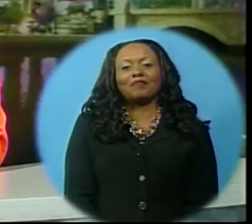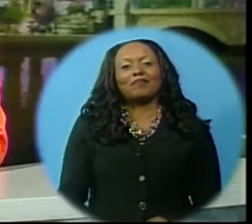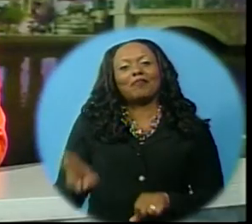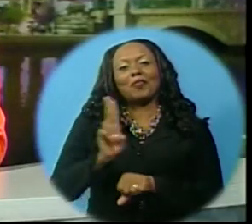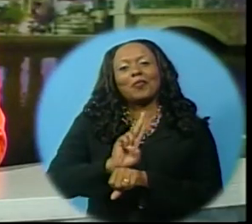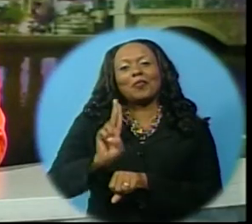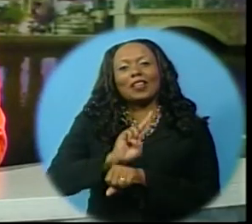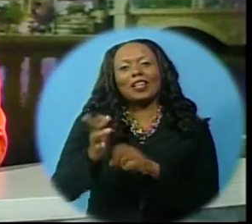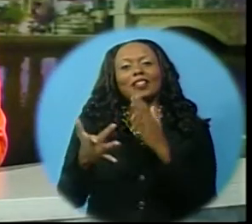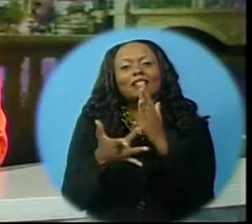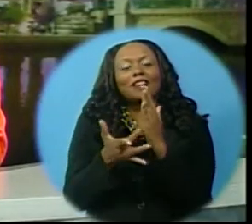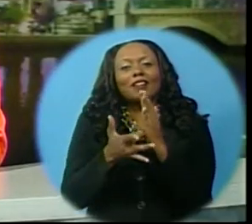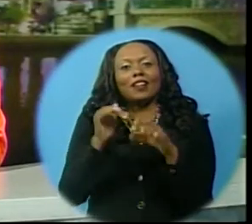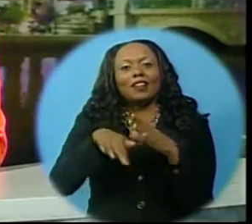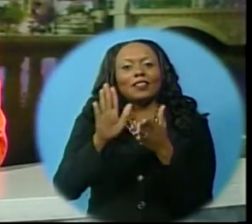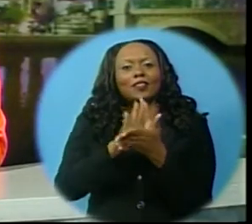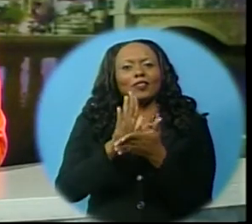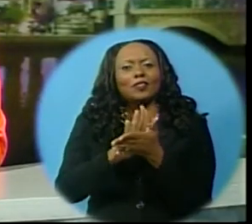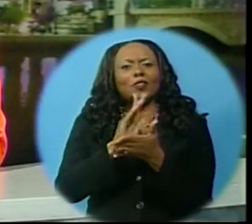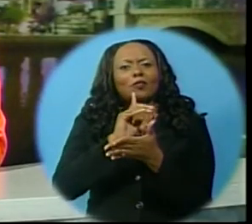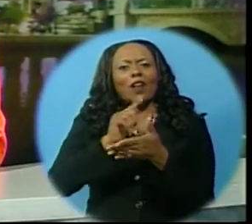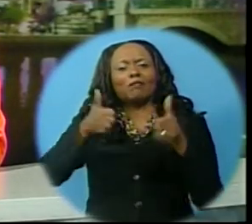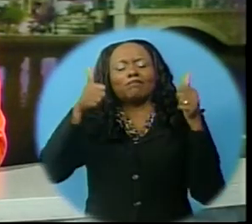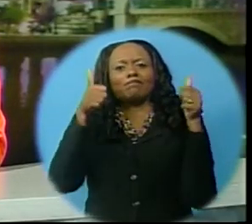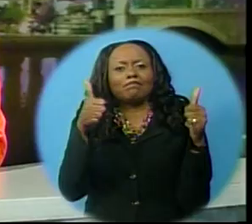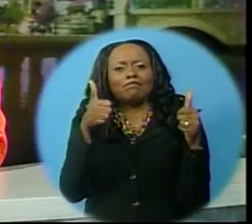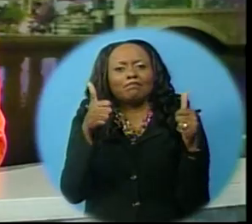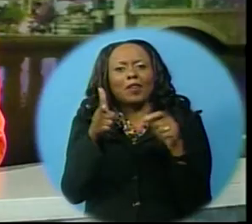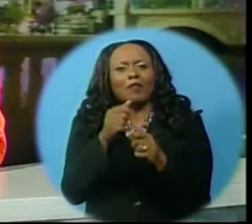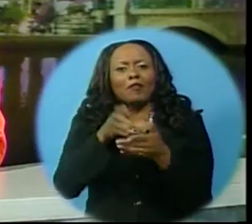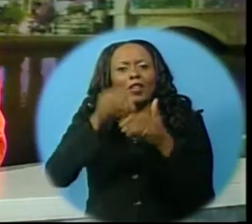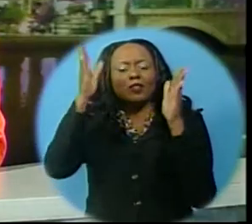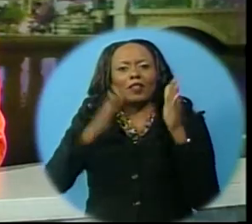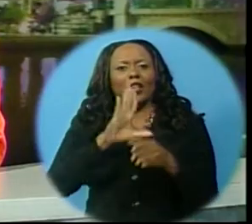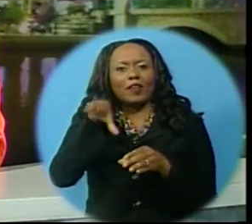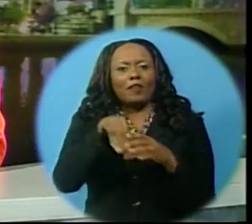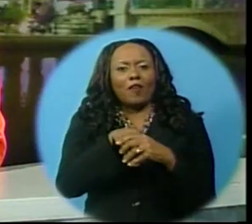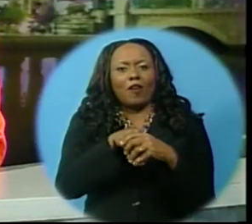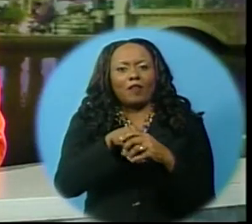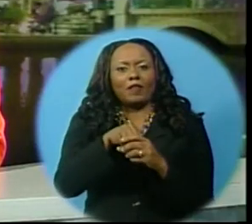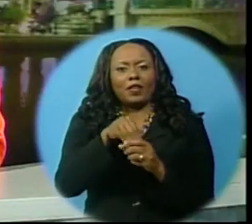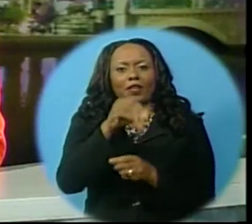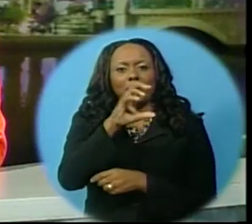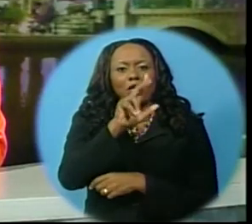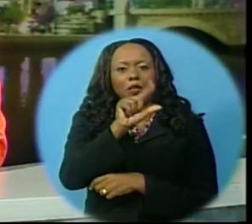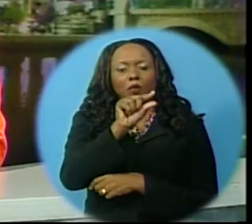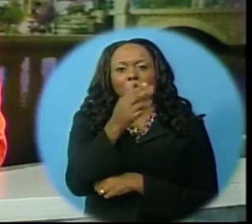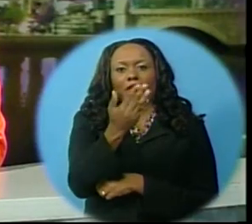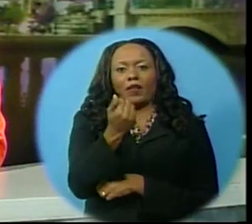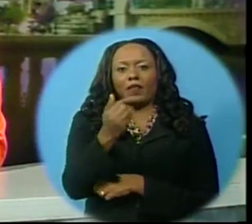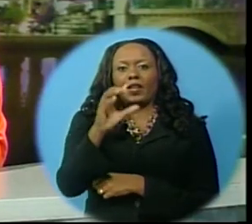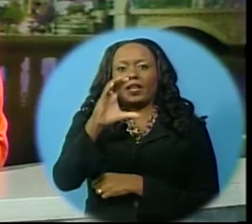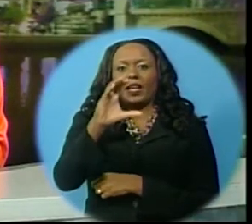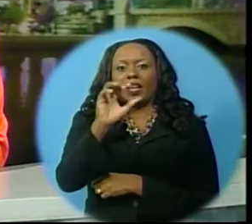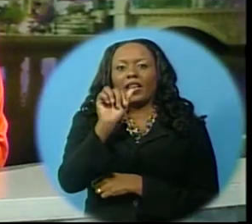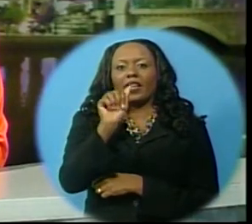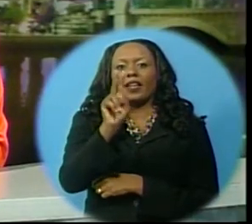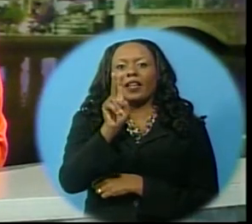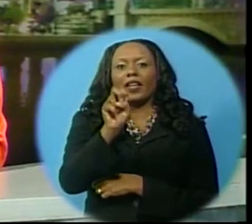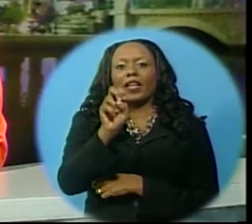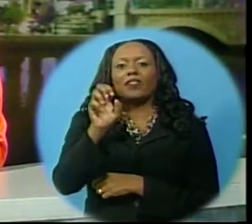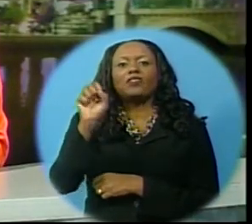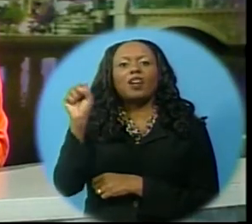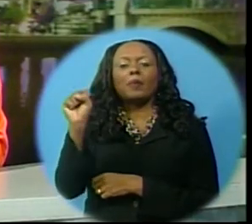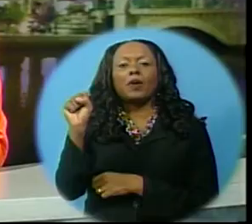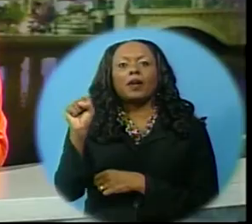the use of technology in school has received a thumbs up from students involved in the 2015 Cape Shepherd Card Services Back to School